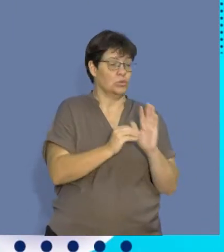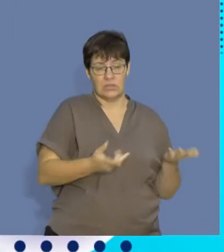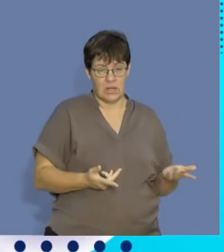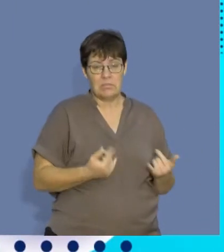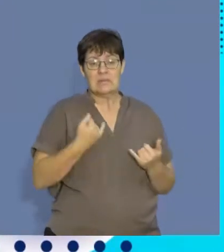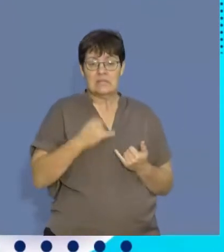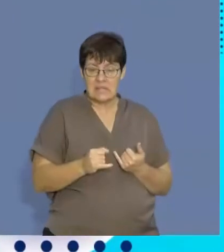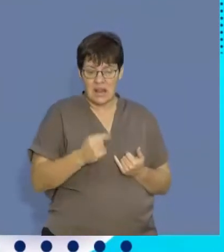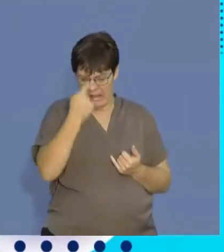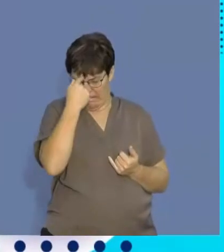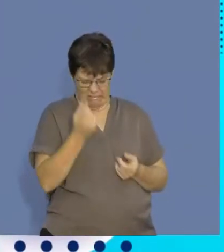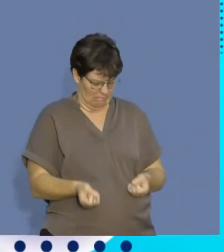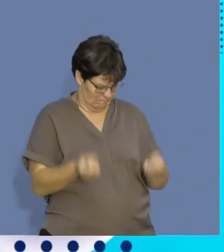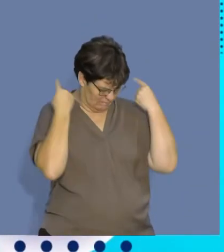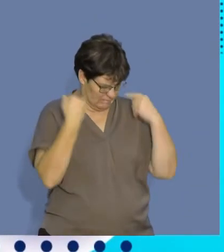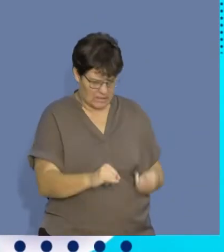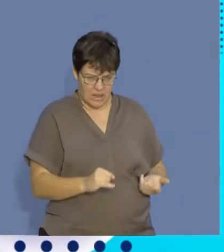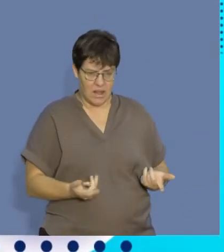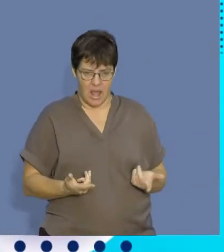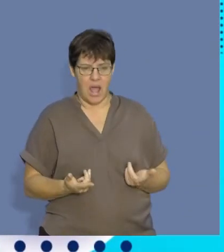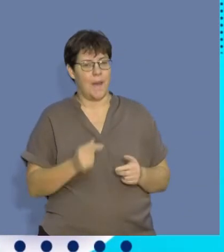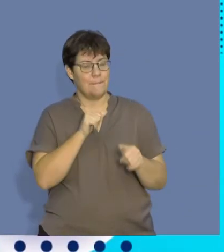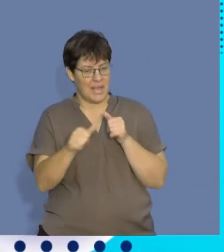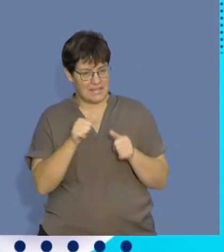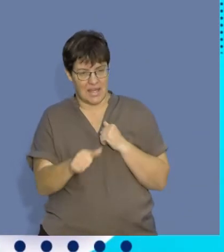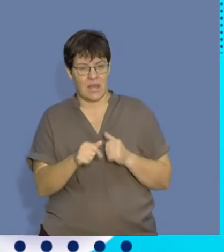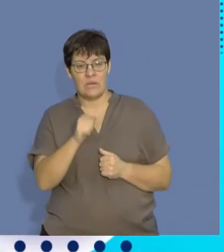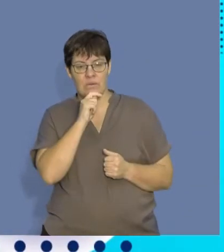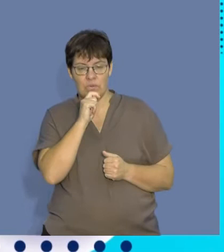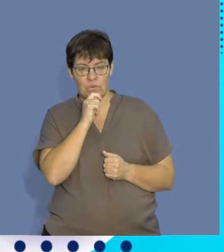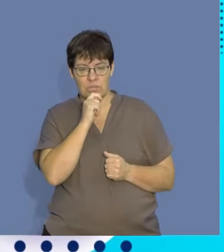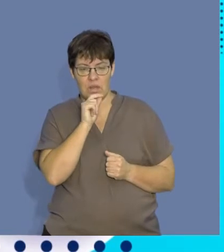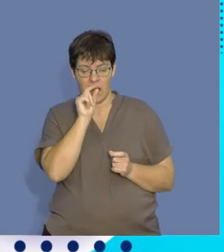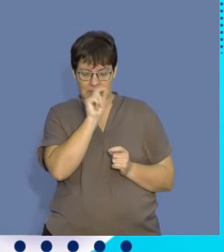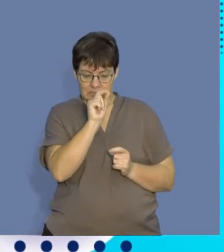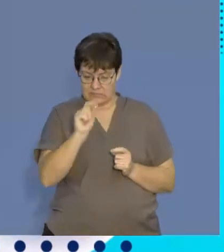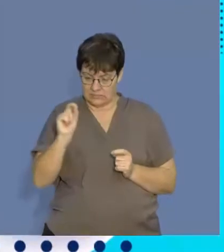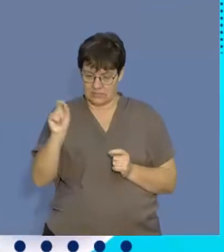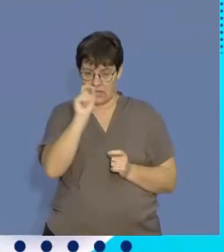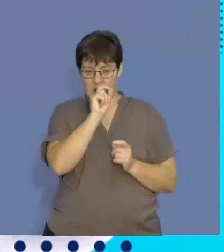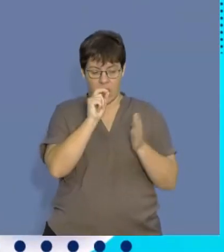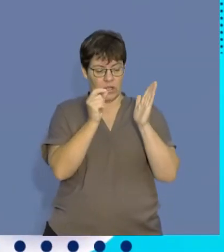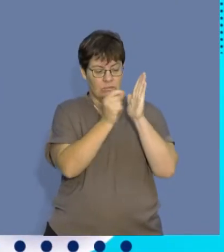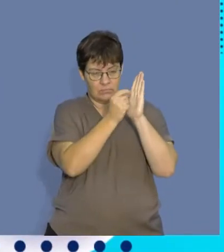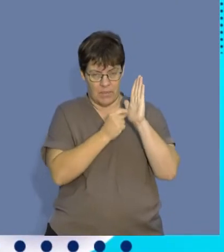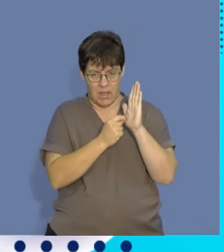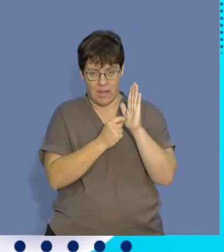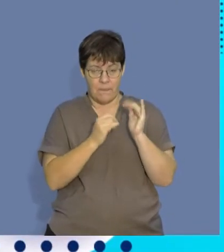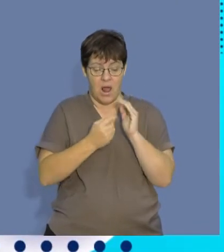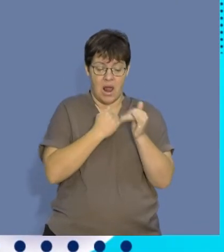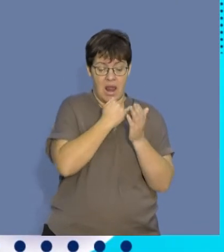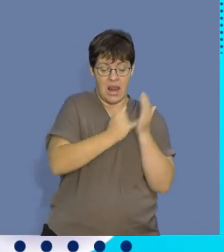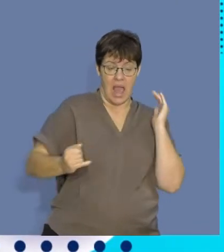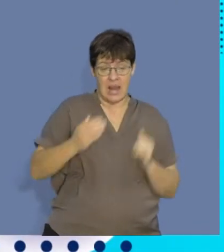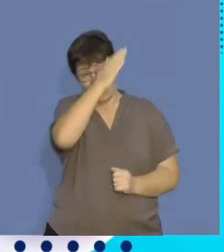to do it and you are still trying to grasp this thing, I would suggest that you use a dotted line. So on your piece